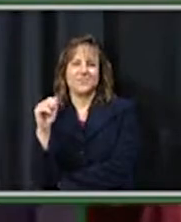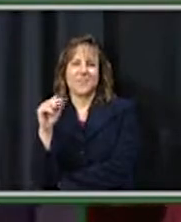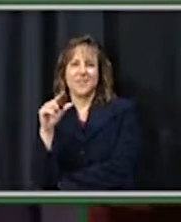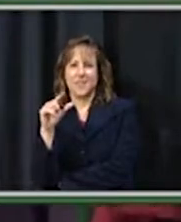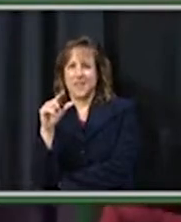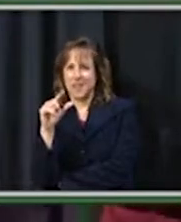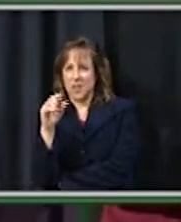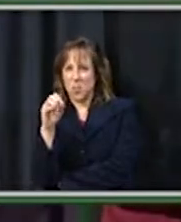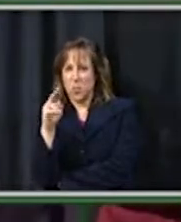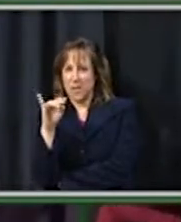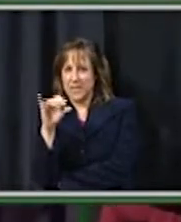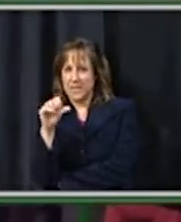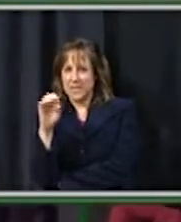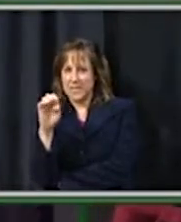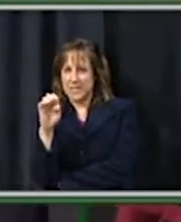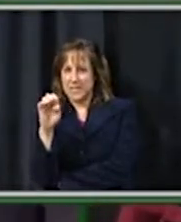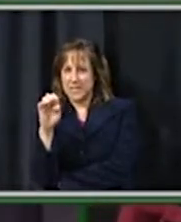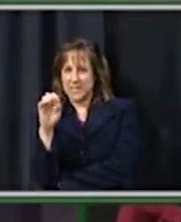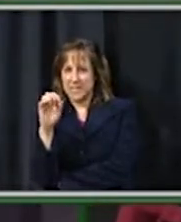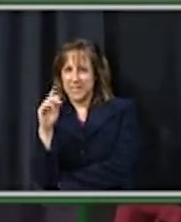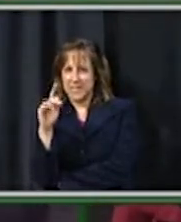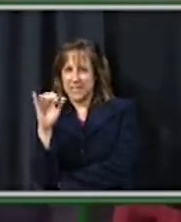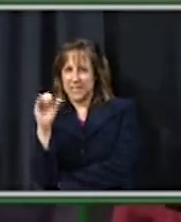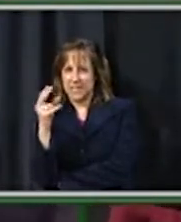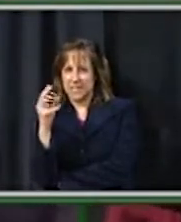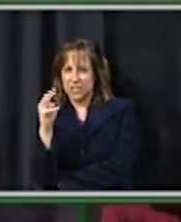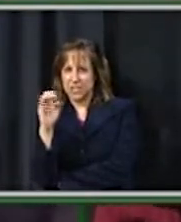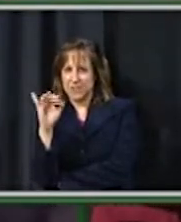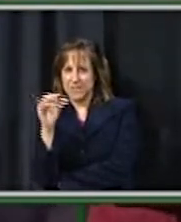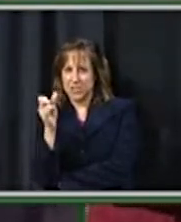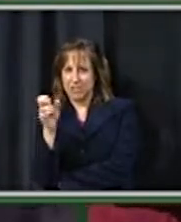Louise Anthony Kismishan.